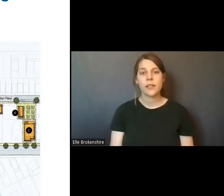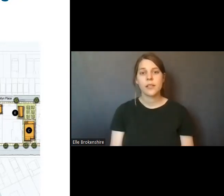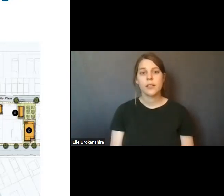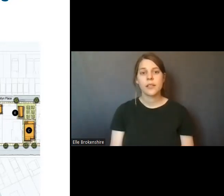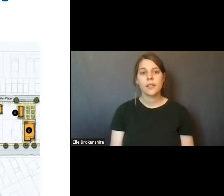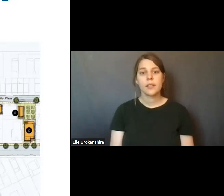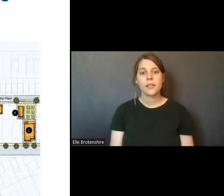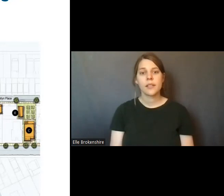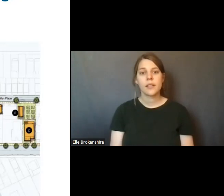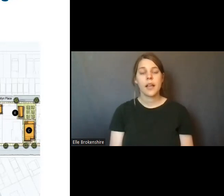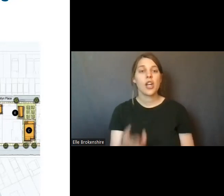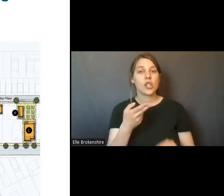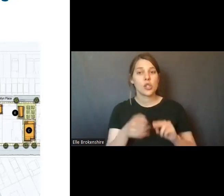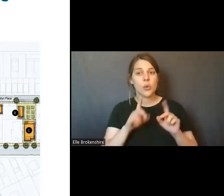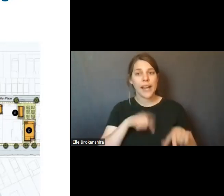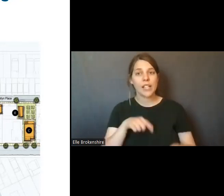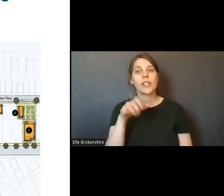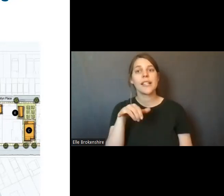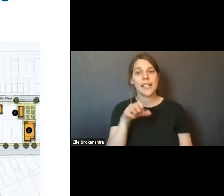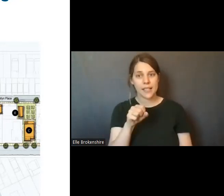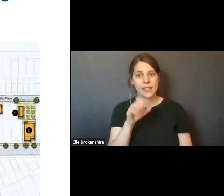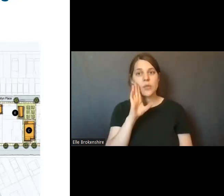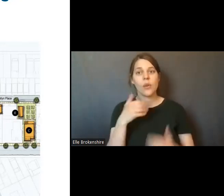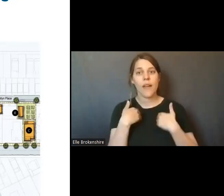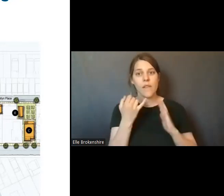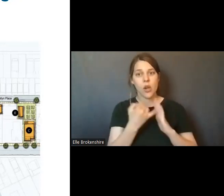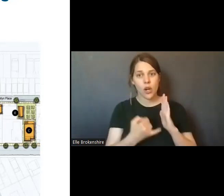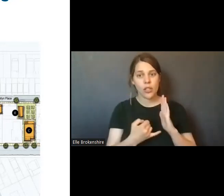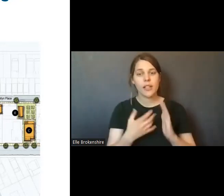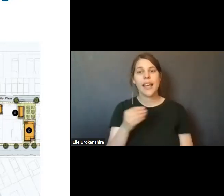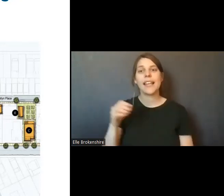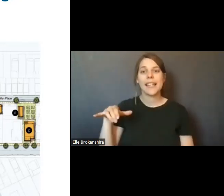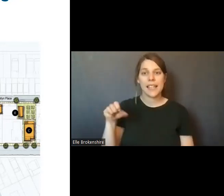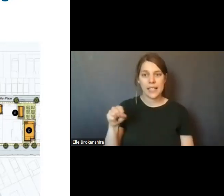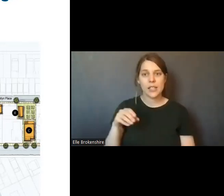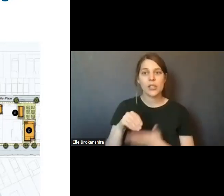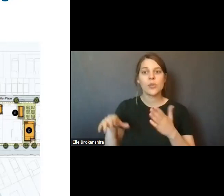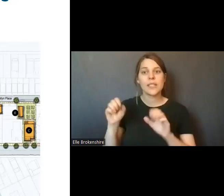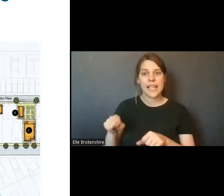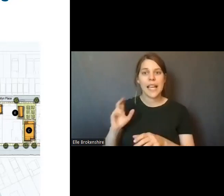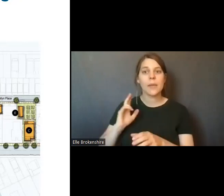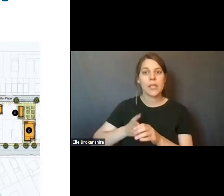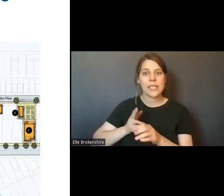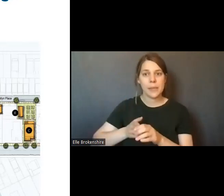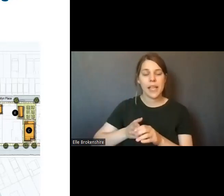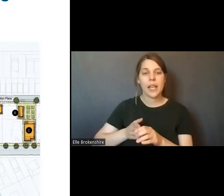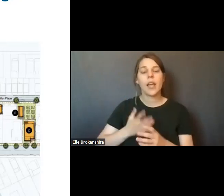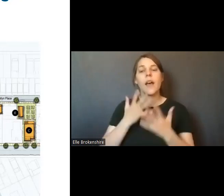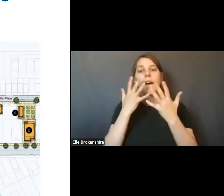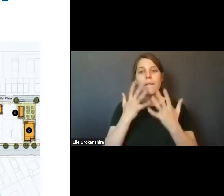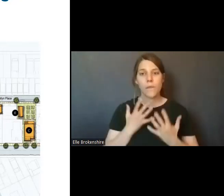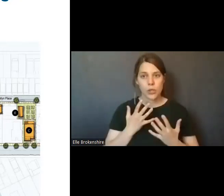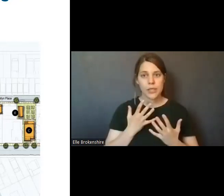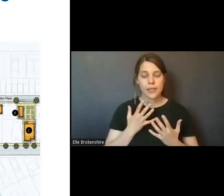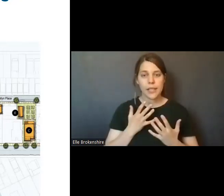In short, yes, there will be art. And yes, the students will be able to participate. Unfortunately, we